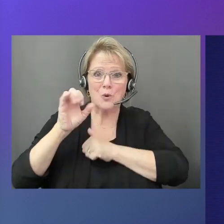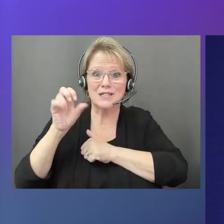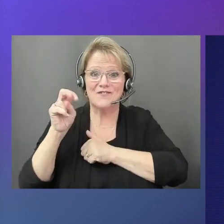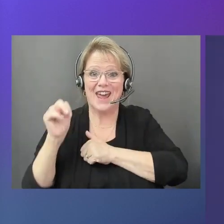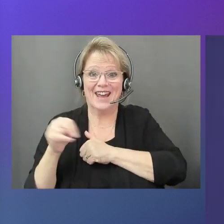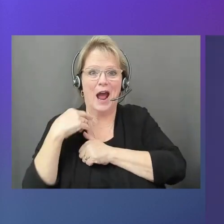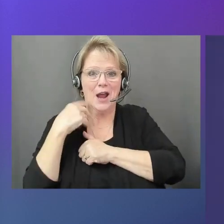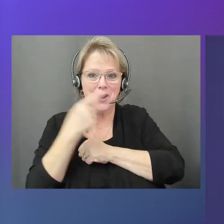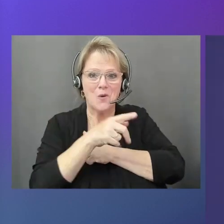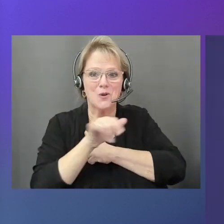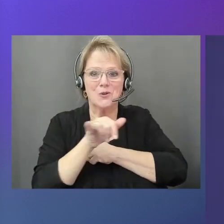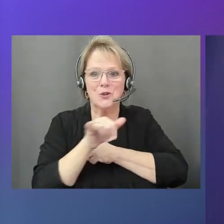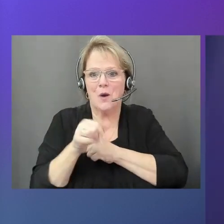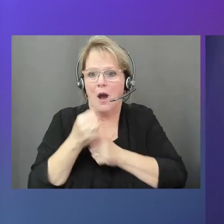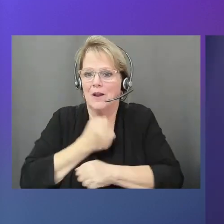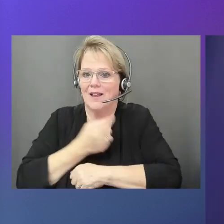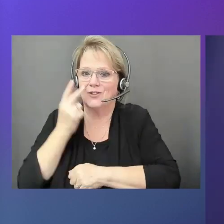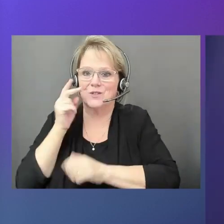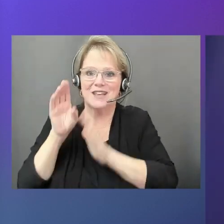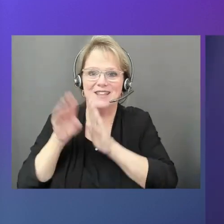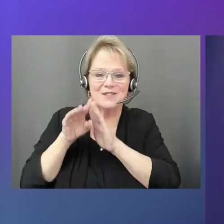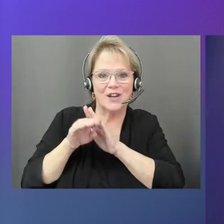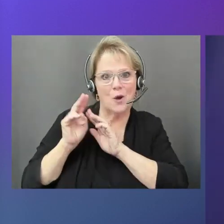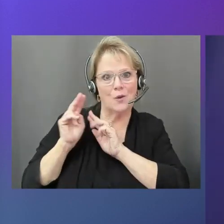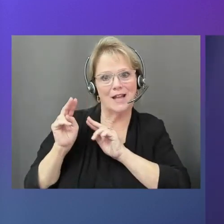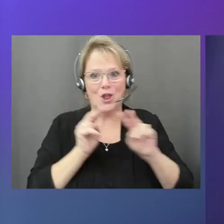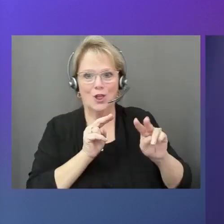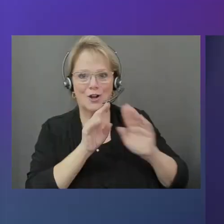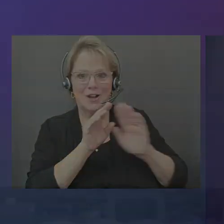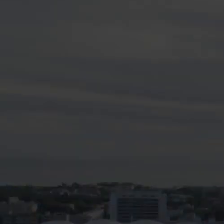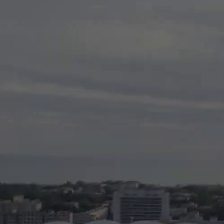to see what this video looks like. Yeah, let's do it. Let's take a look at the video. Awesome.